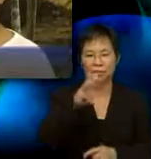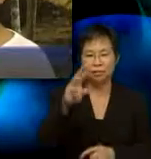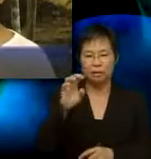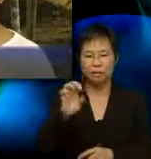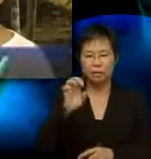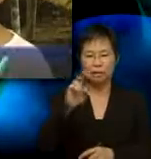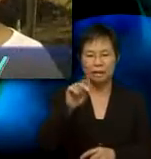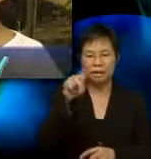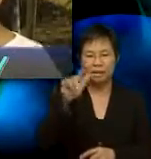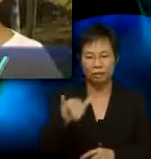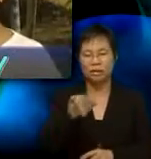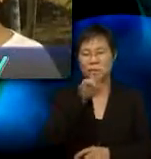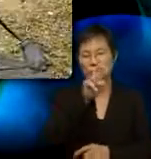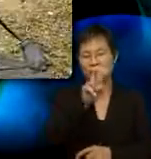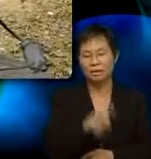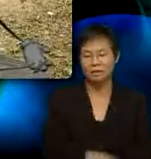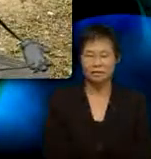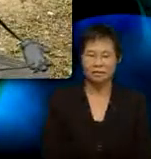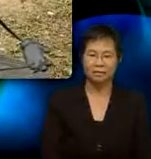TWENTY, 20.